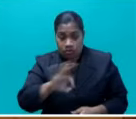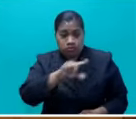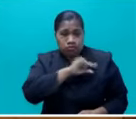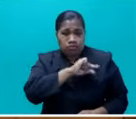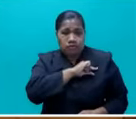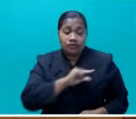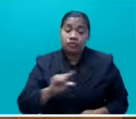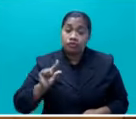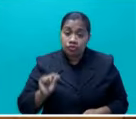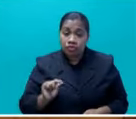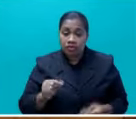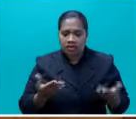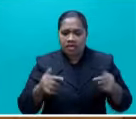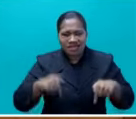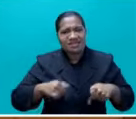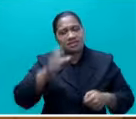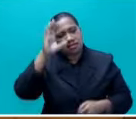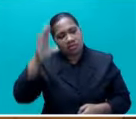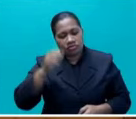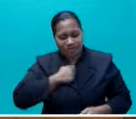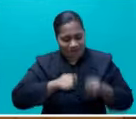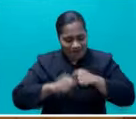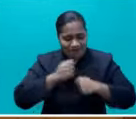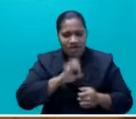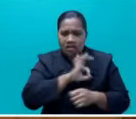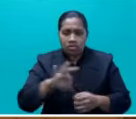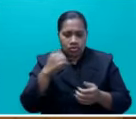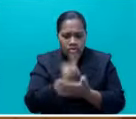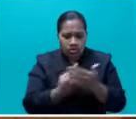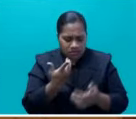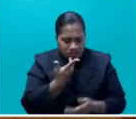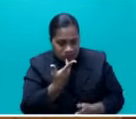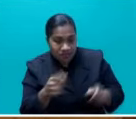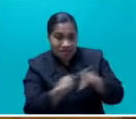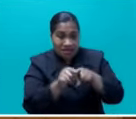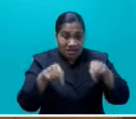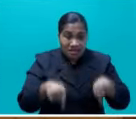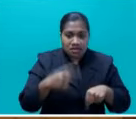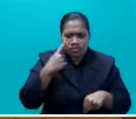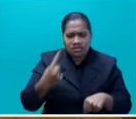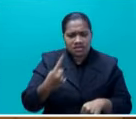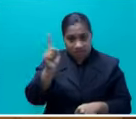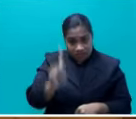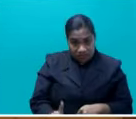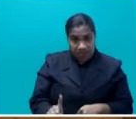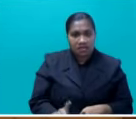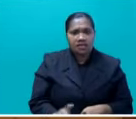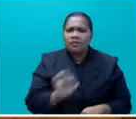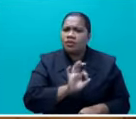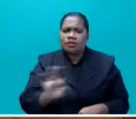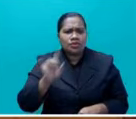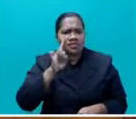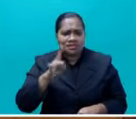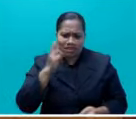so, then this country will suffer from not only embarrassing oversights like this, as we see before us today, but we will not see any real